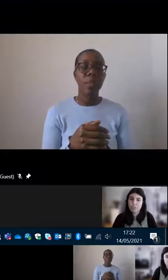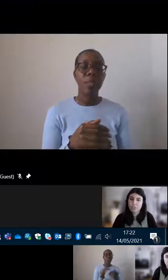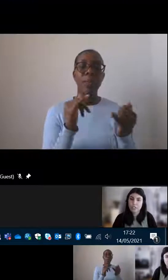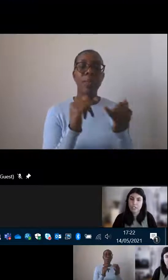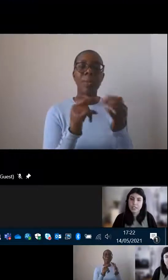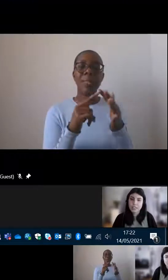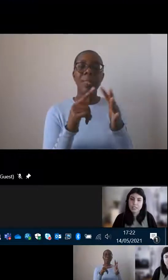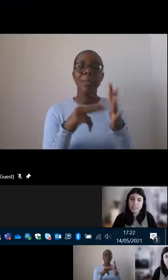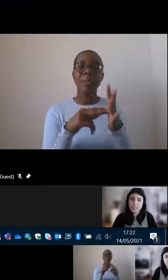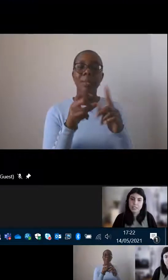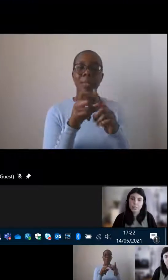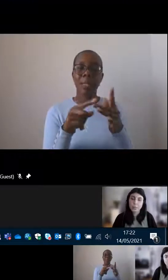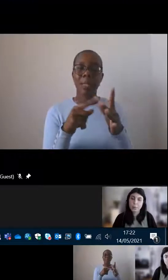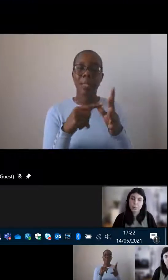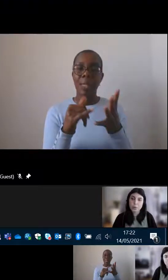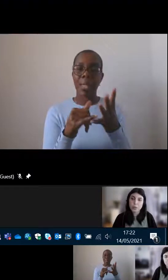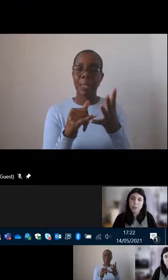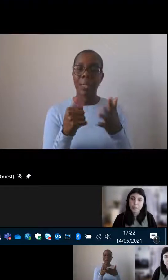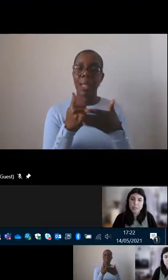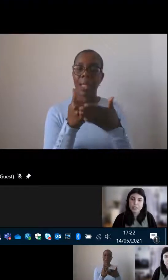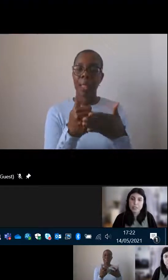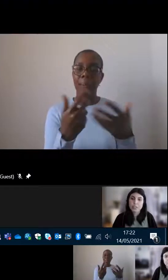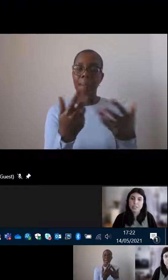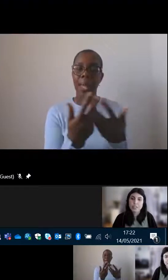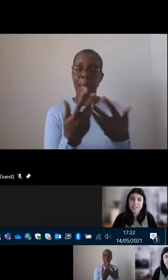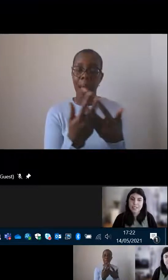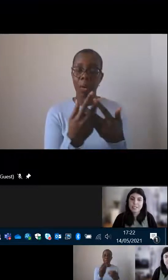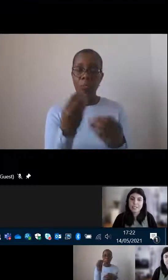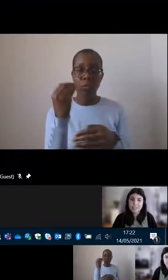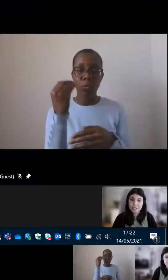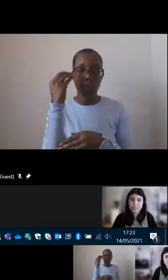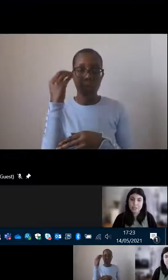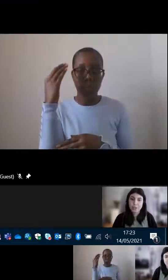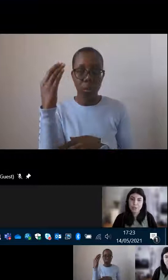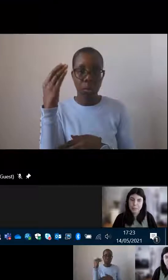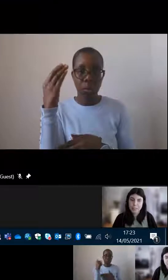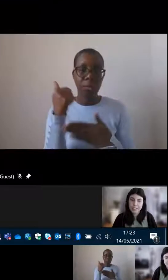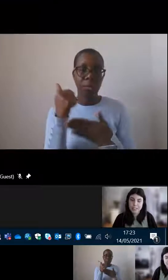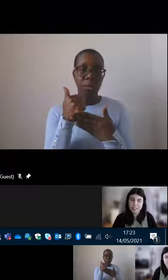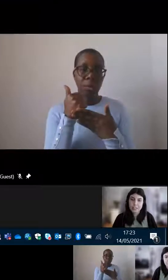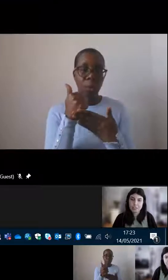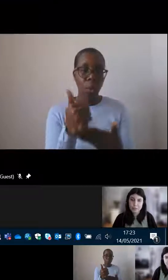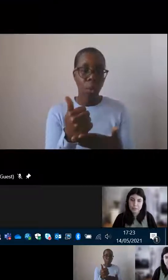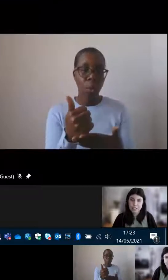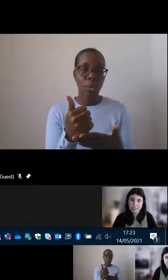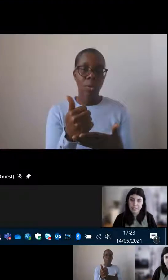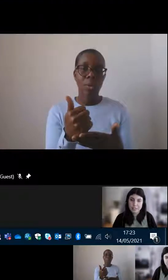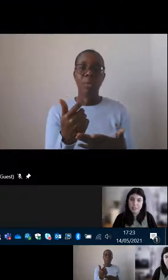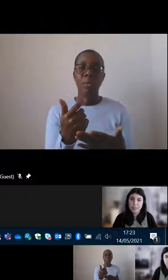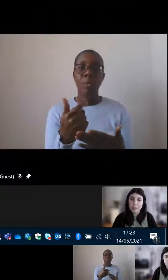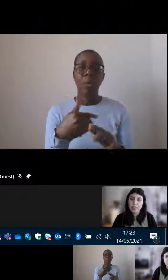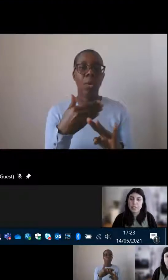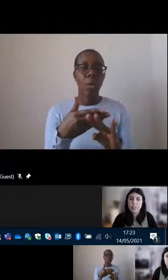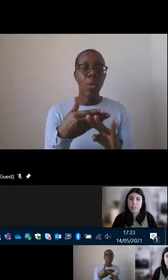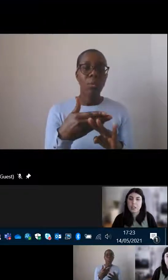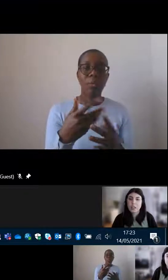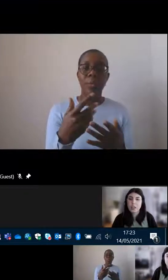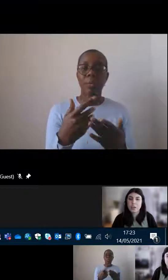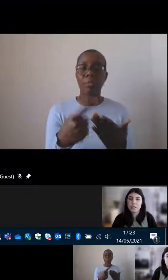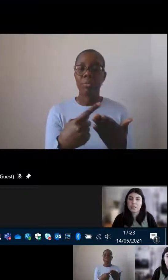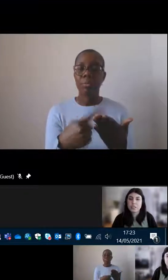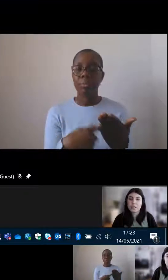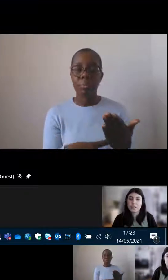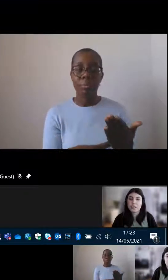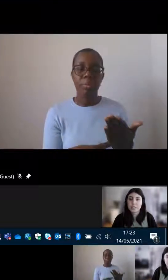knowledge, advice and support based on SEND statutory process and duties.